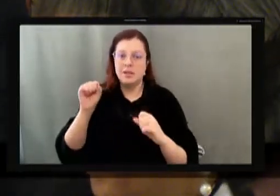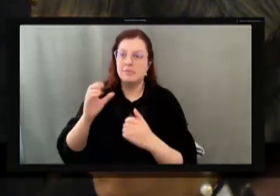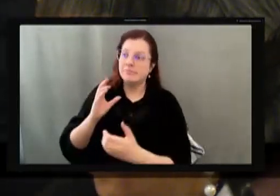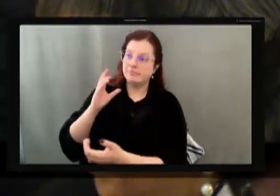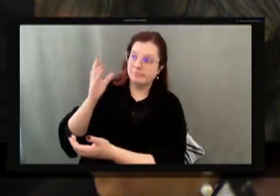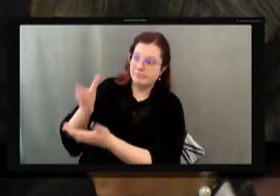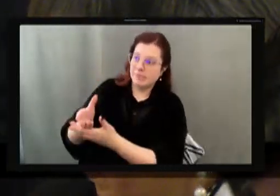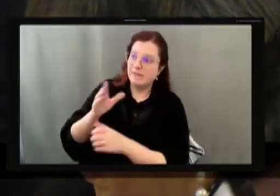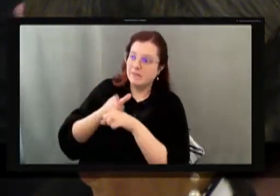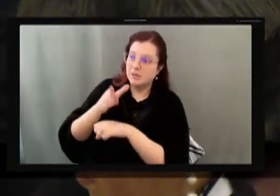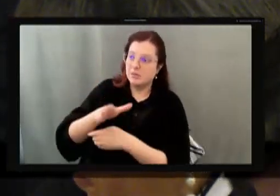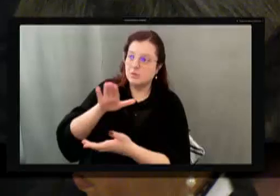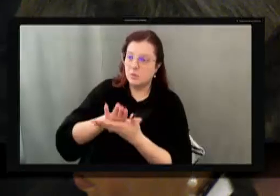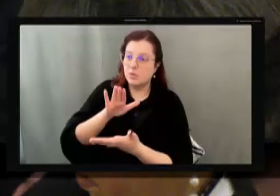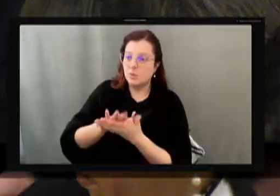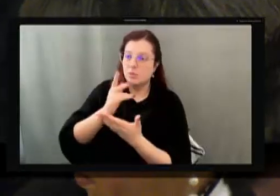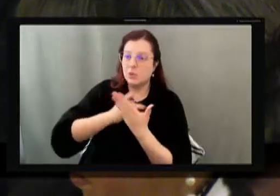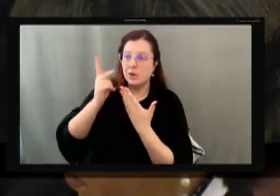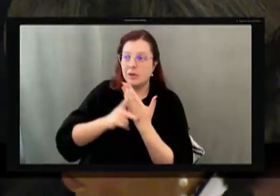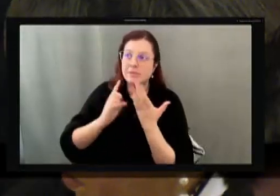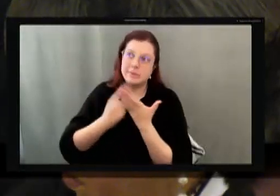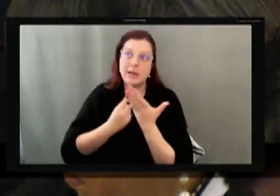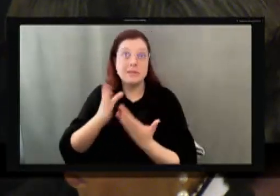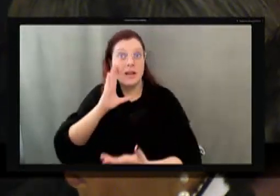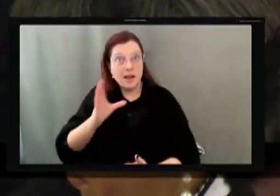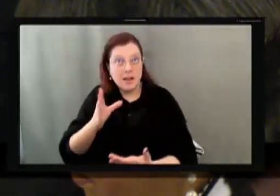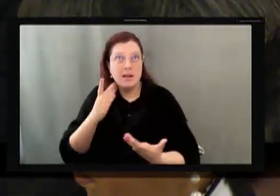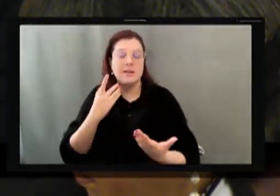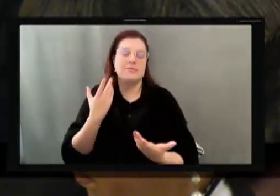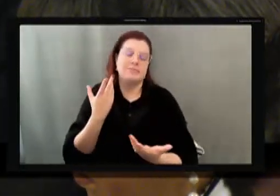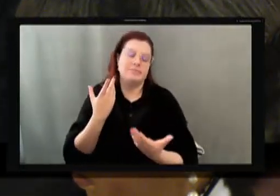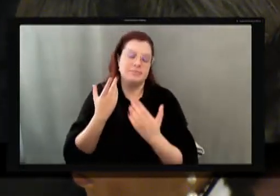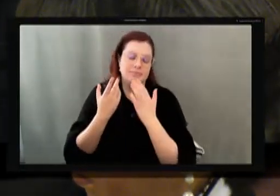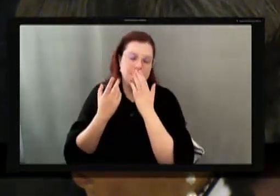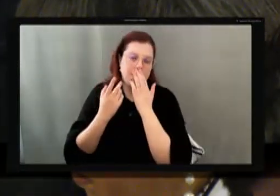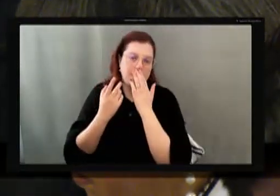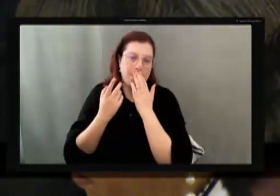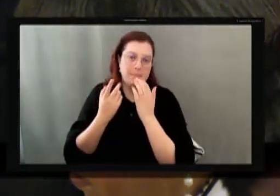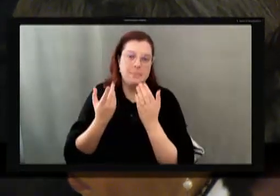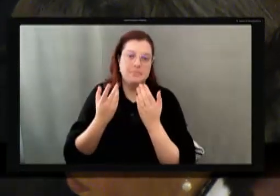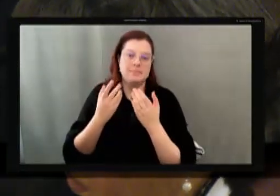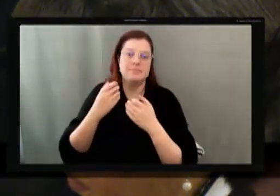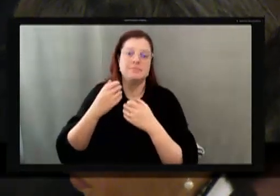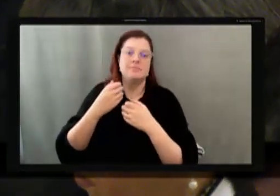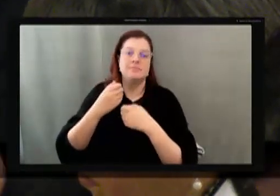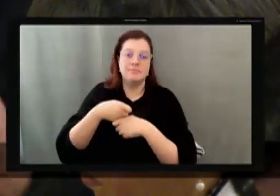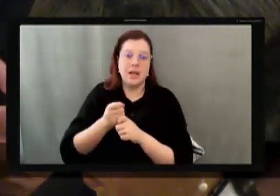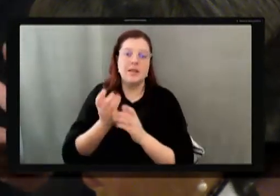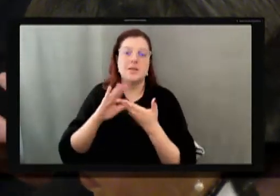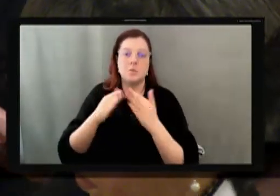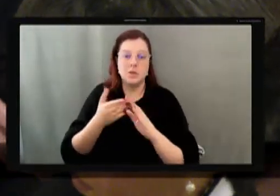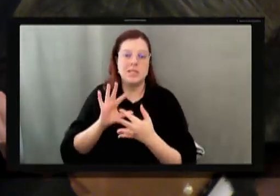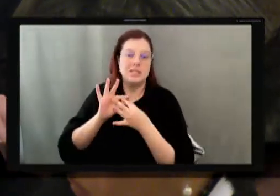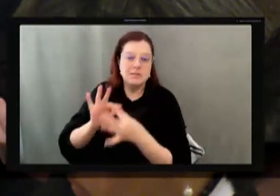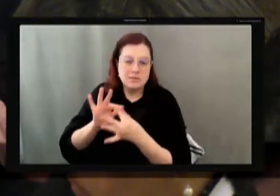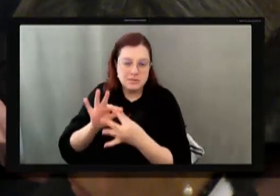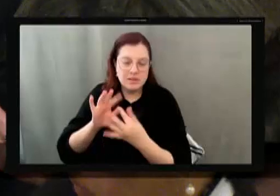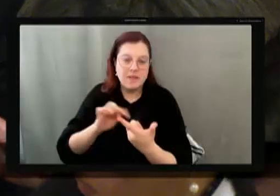after-school program and say hi from time to time, just to make those community connections. And